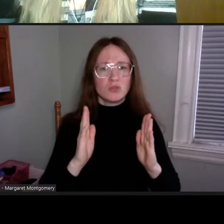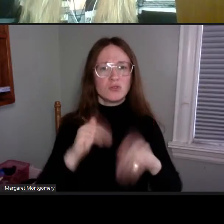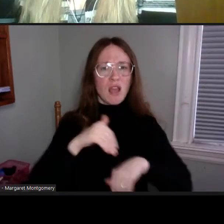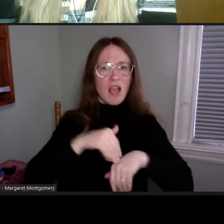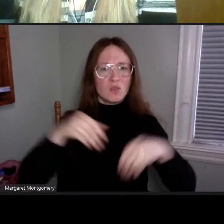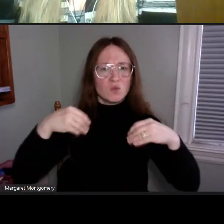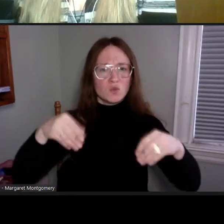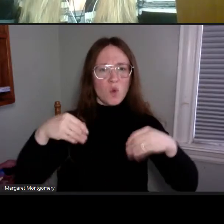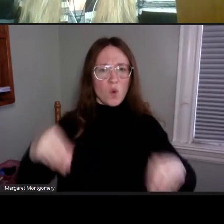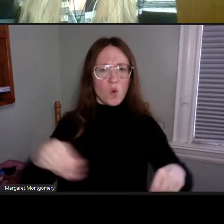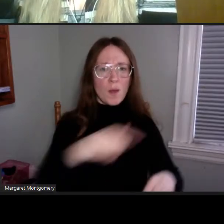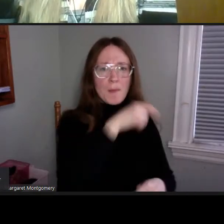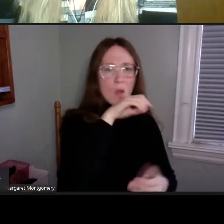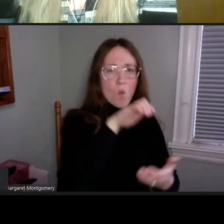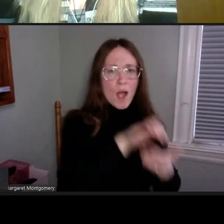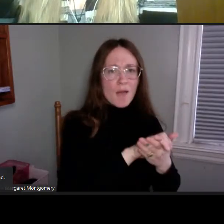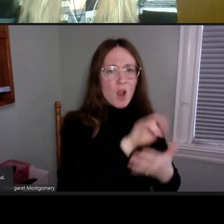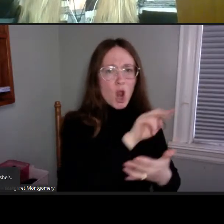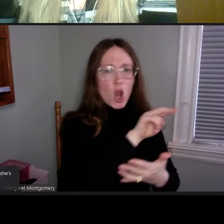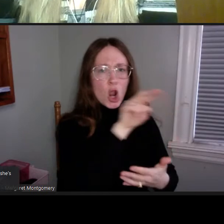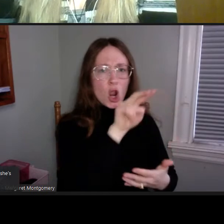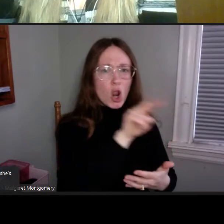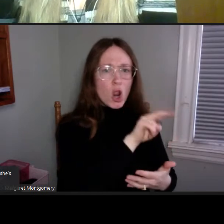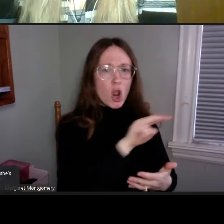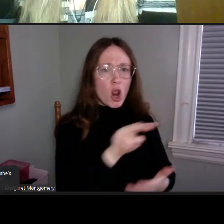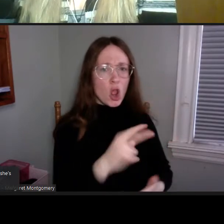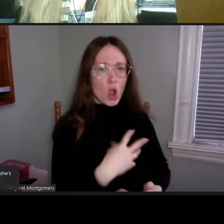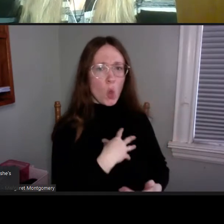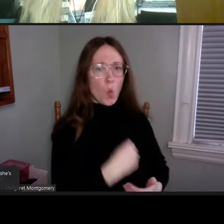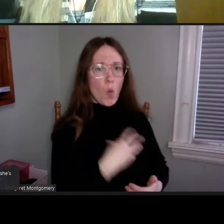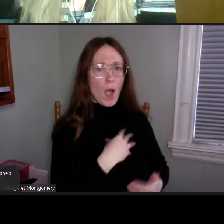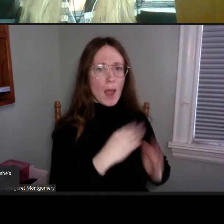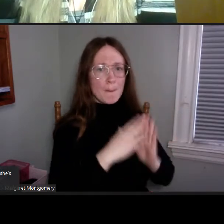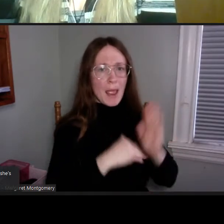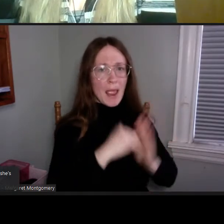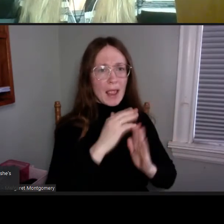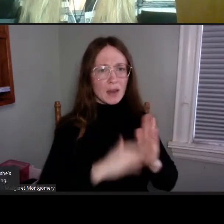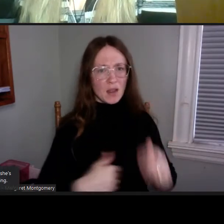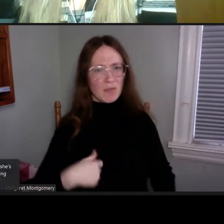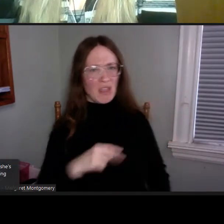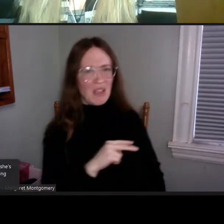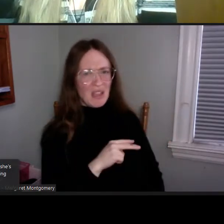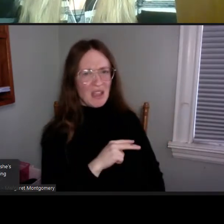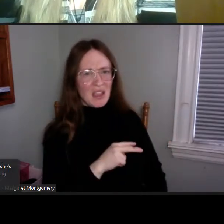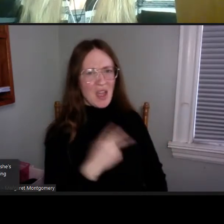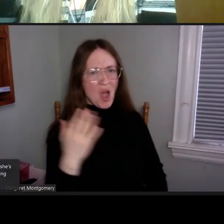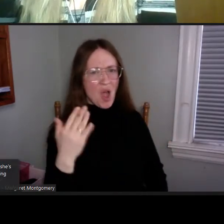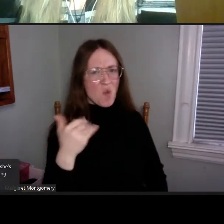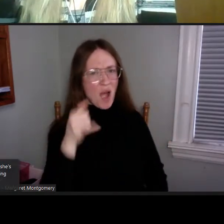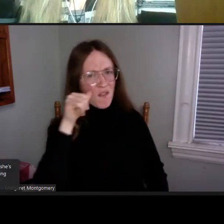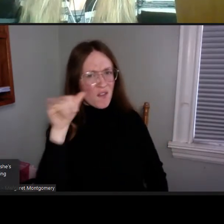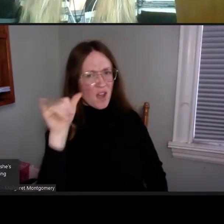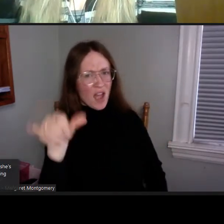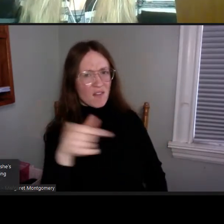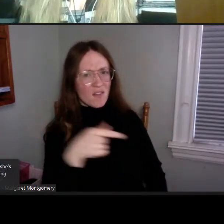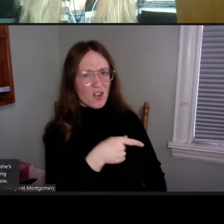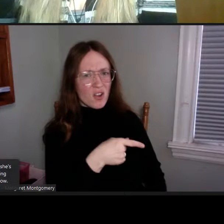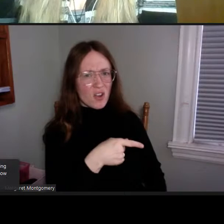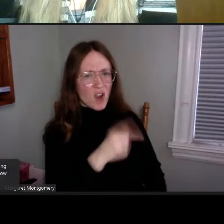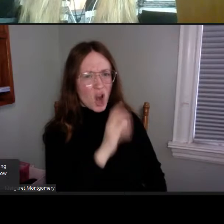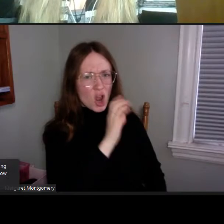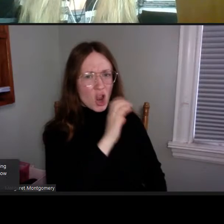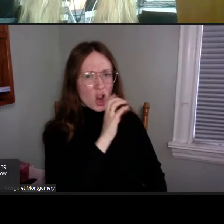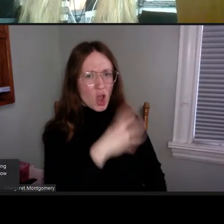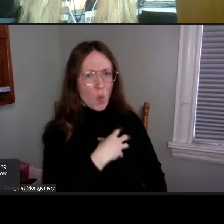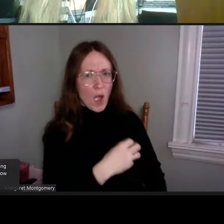at white paint and she's taking forever. And I finally go, what is taking you so long? And she goes, well, I don't know which